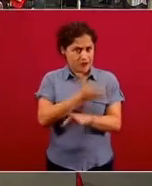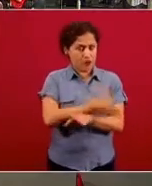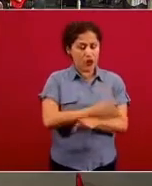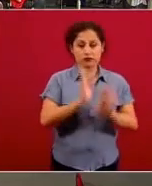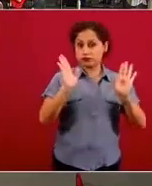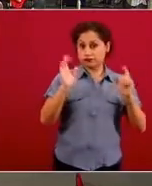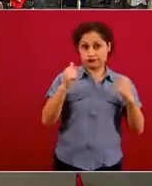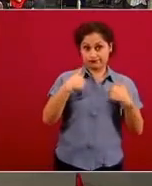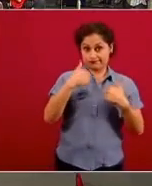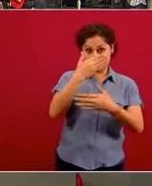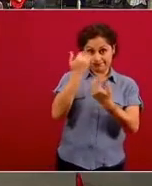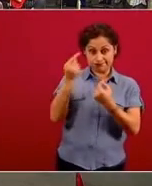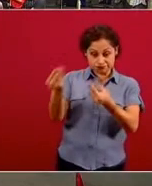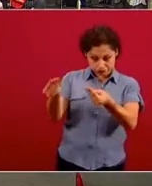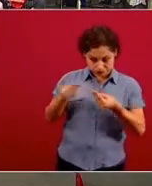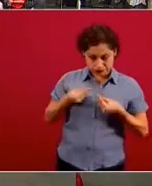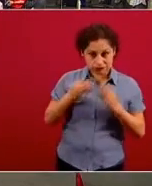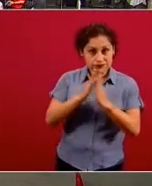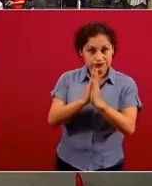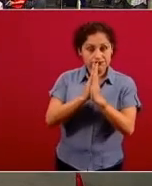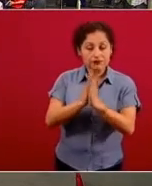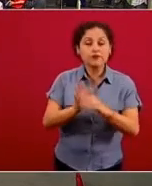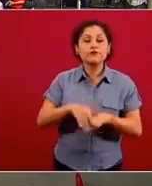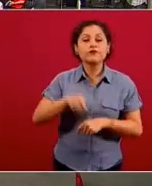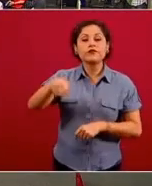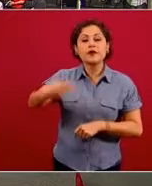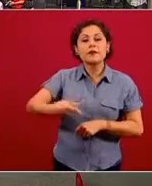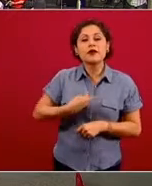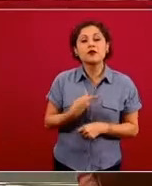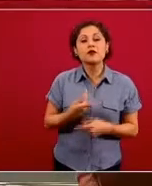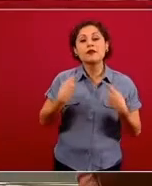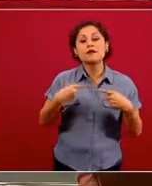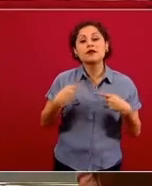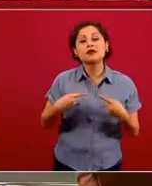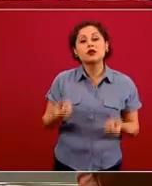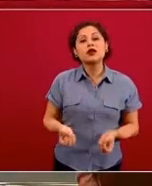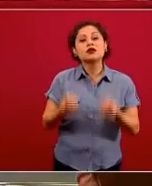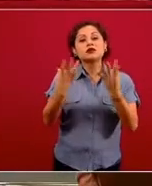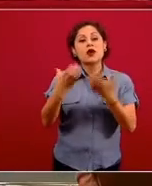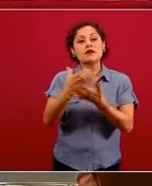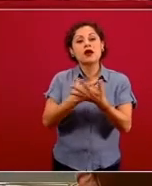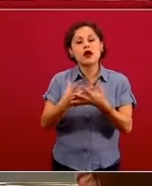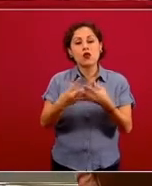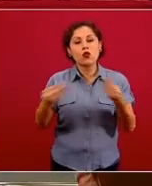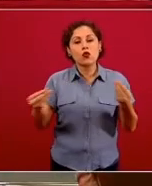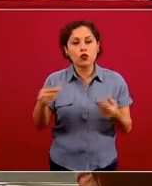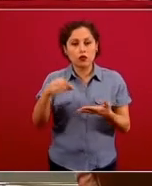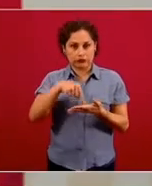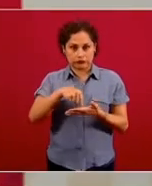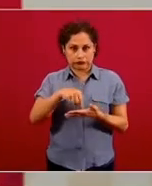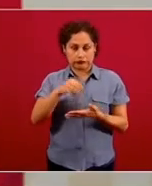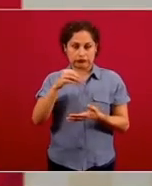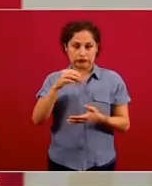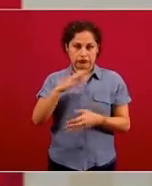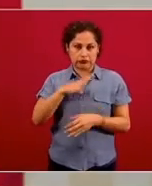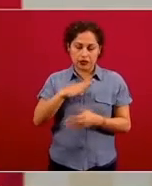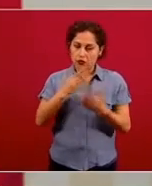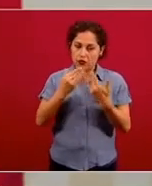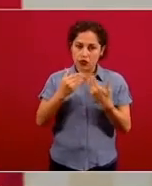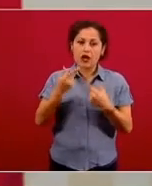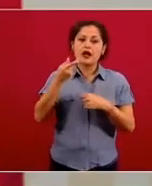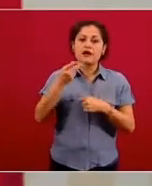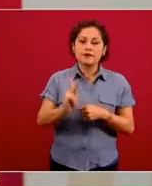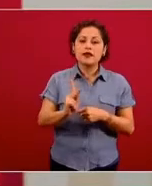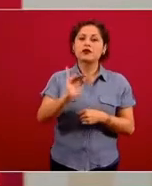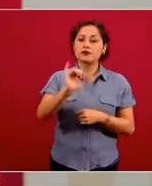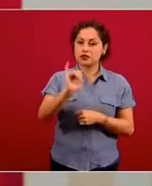me. That's not believable. How many people have recovered? I don't have the information, but we'll get it for